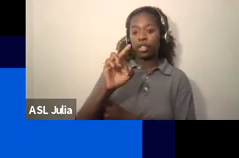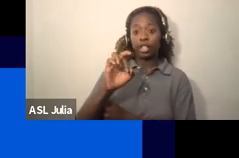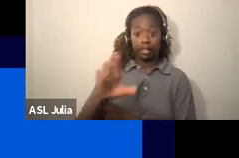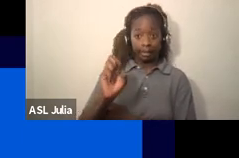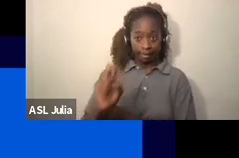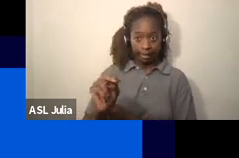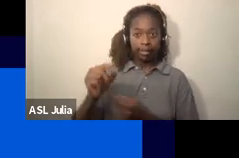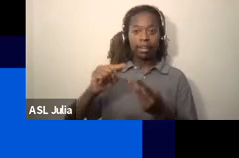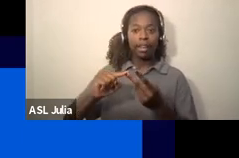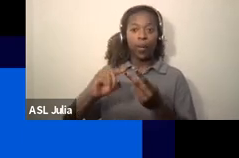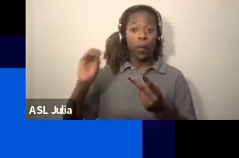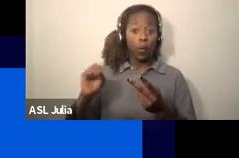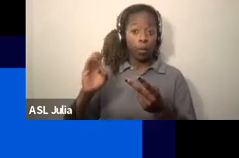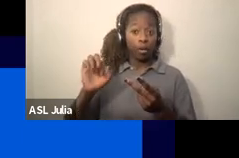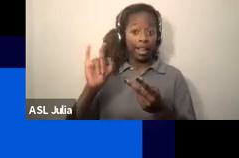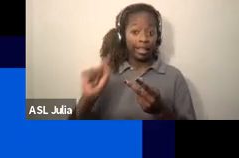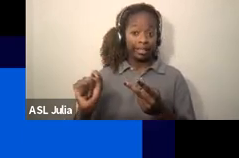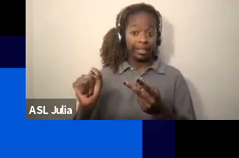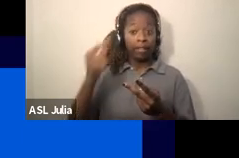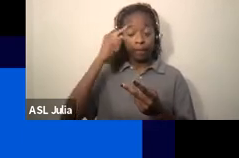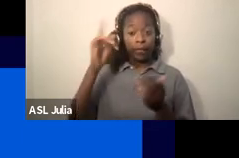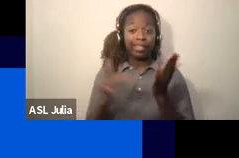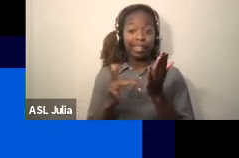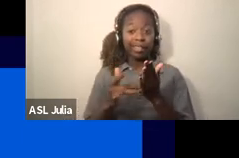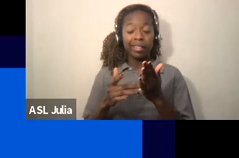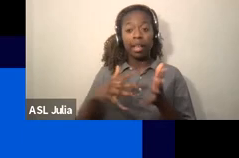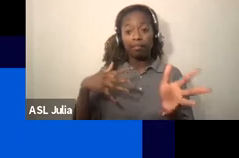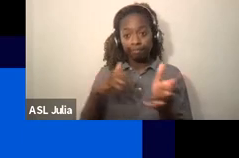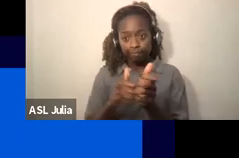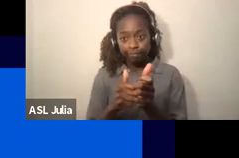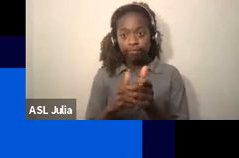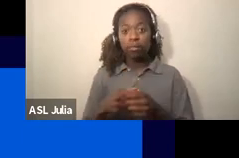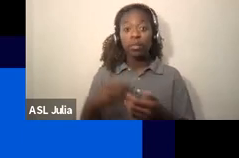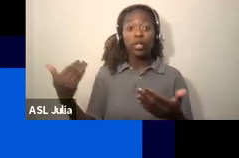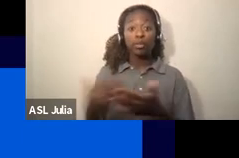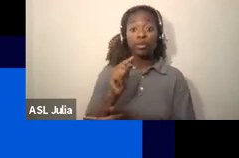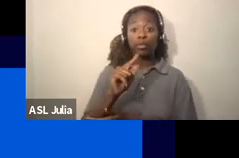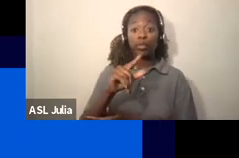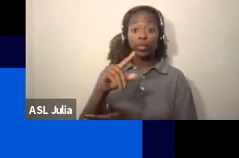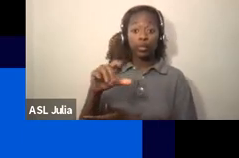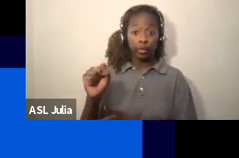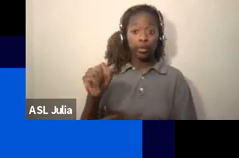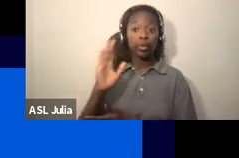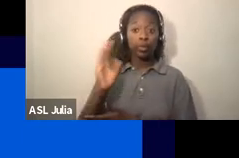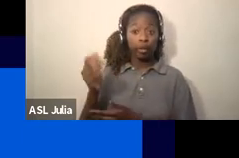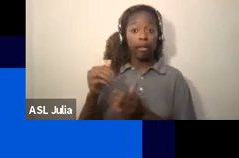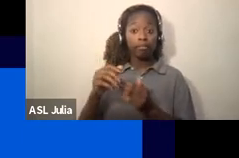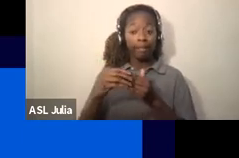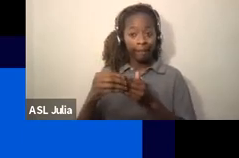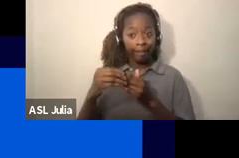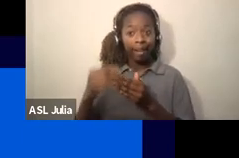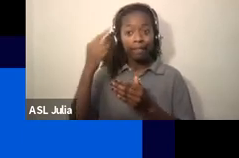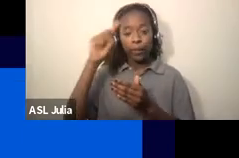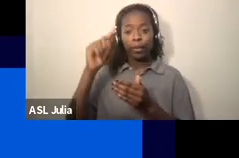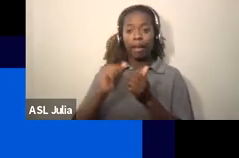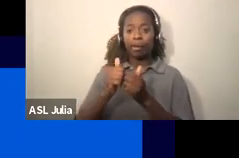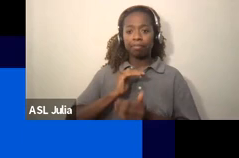collection upgrades these renewals will serve as a blueprint for moving forward eight teachers and